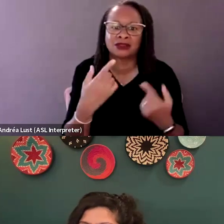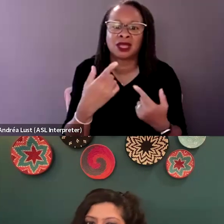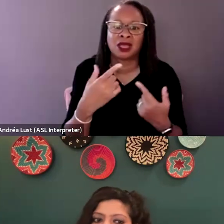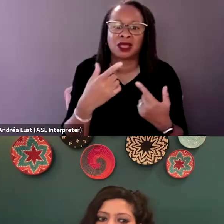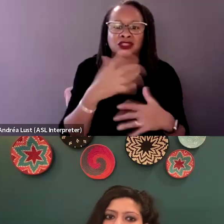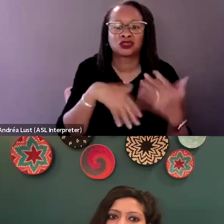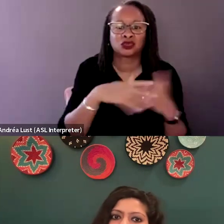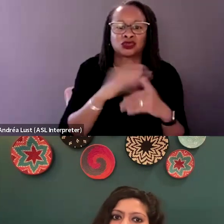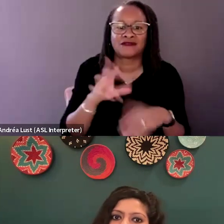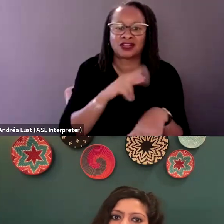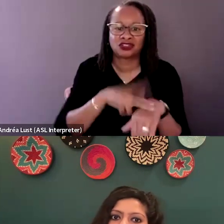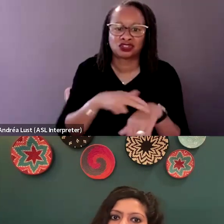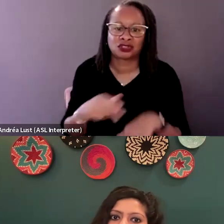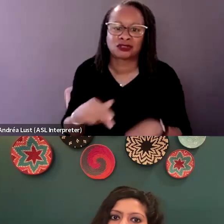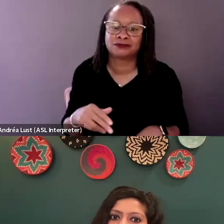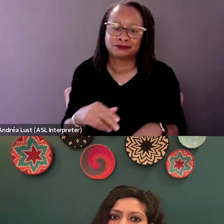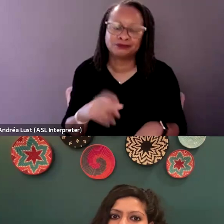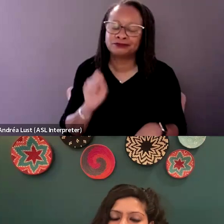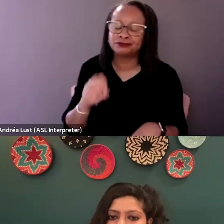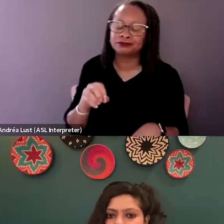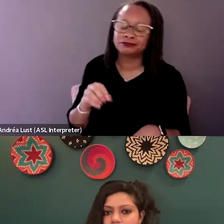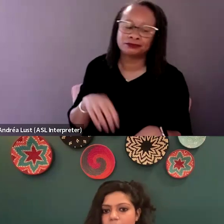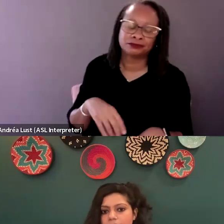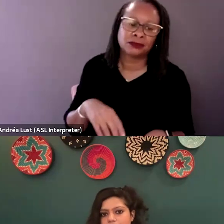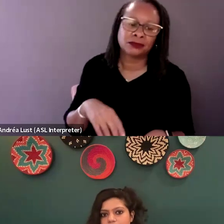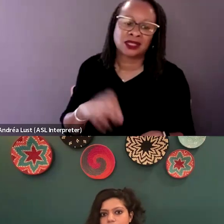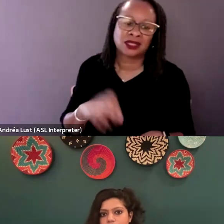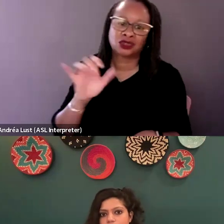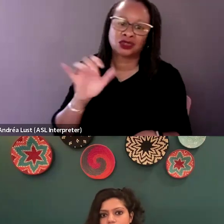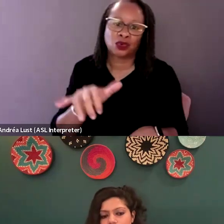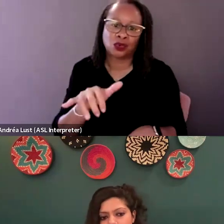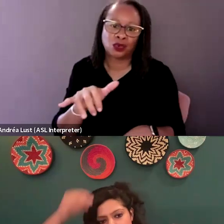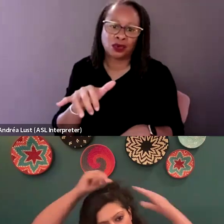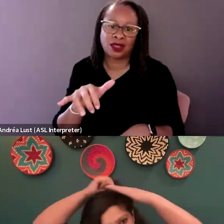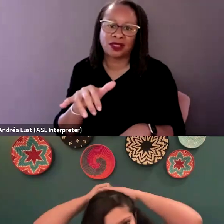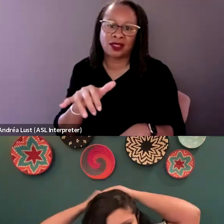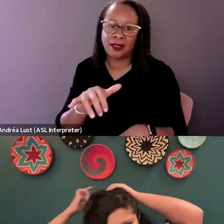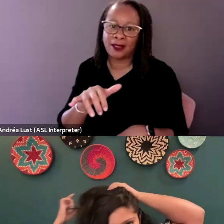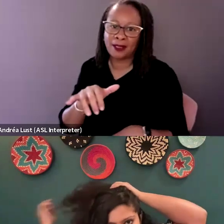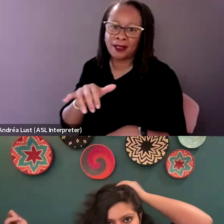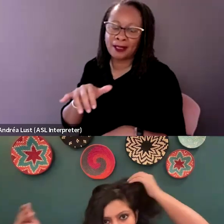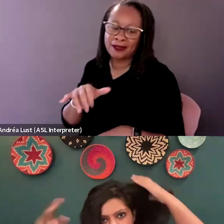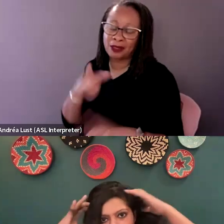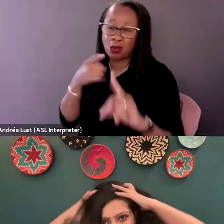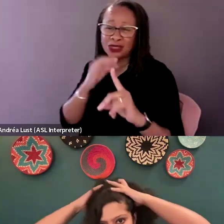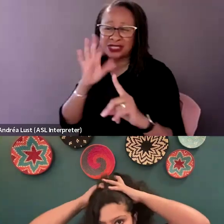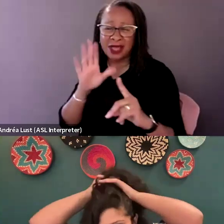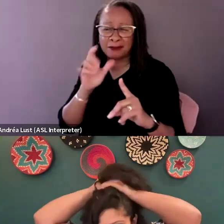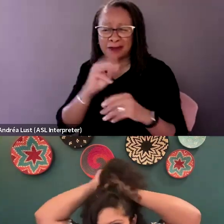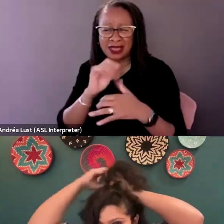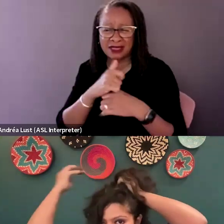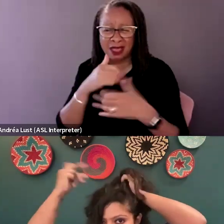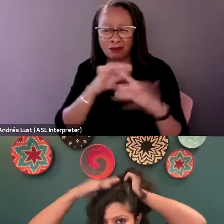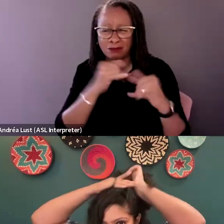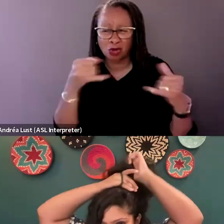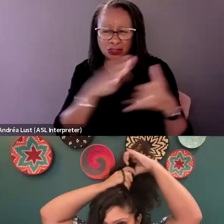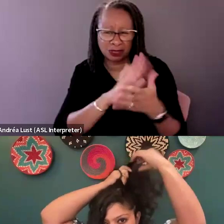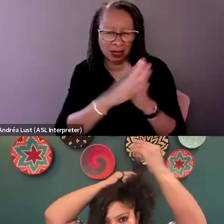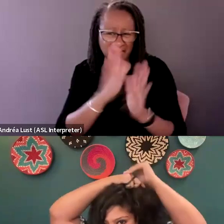main bulwark of the approach is me and the directorial team, who are all basically very grounded in Delhi, very embedded in